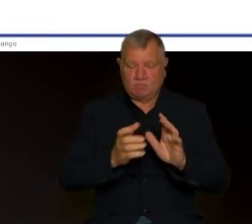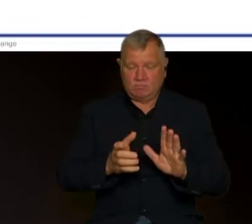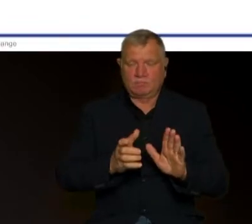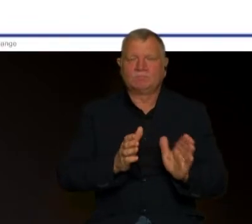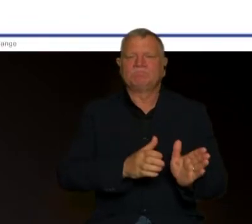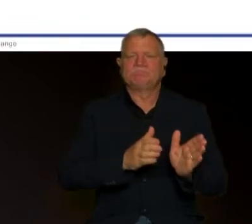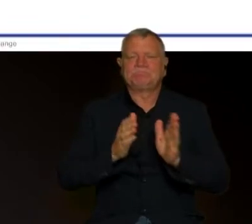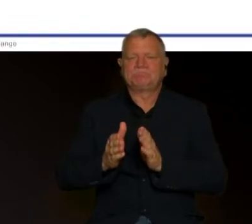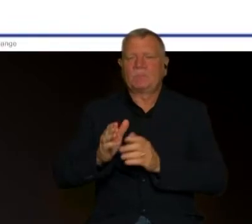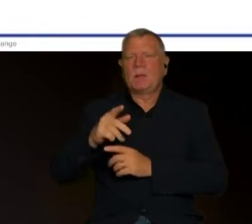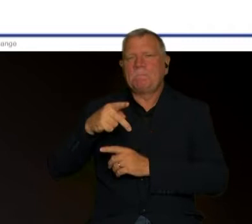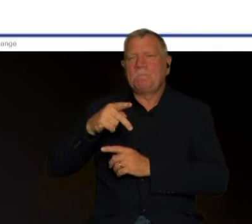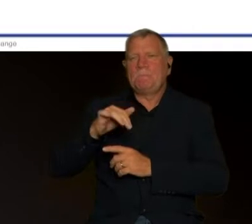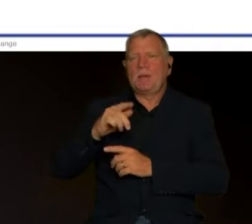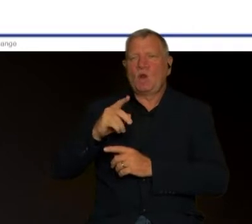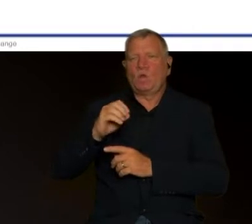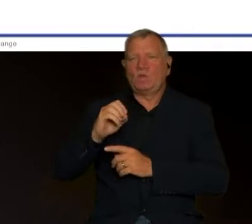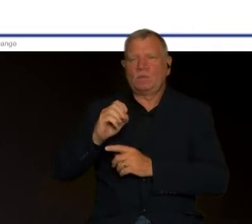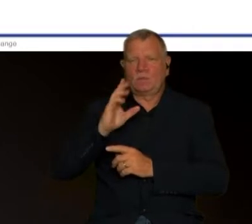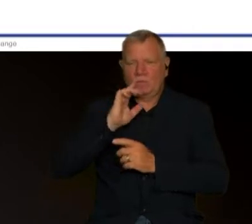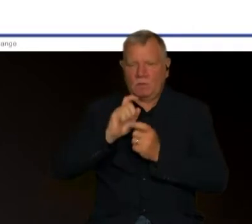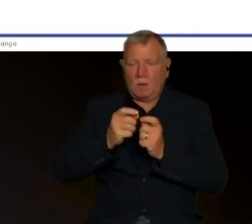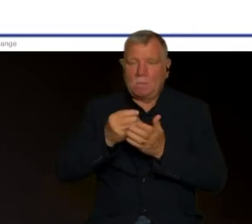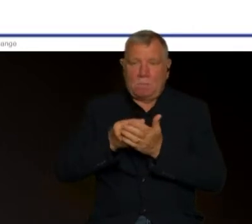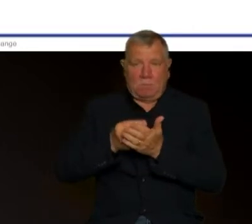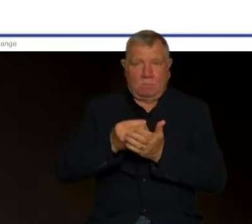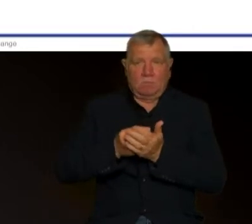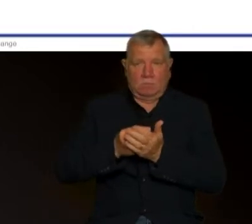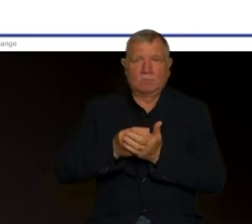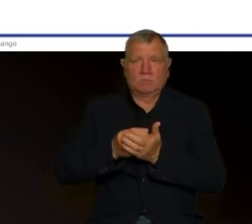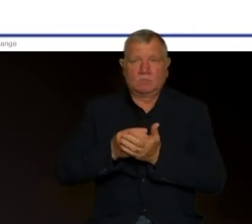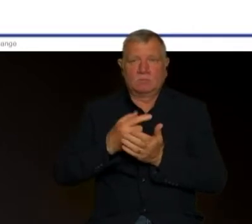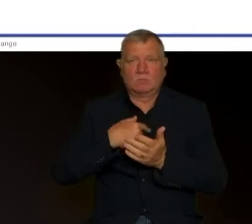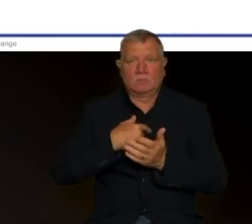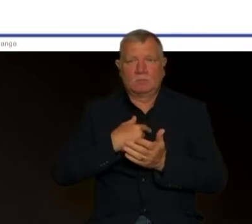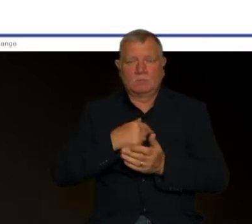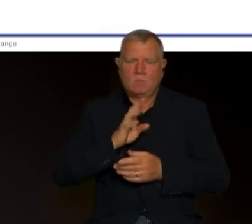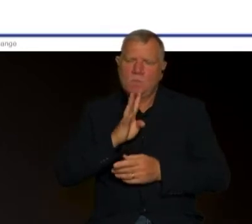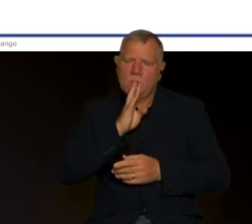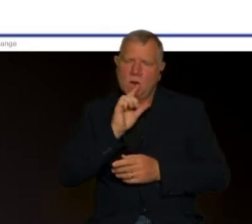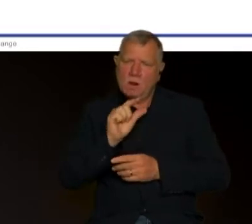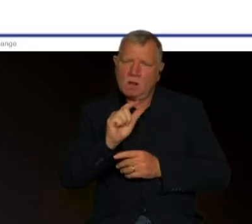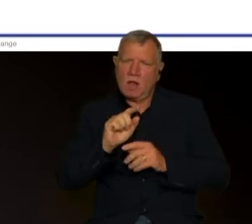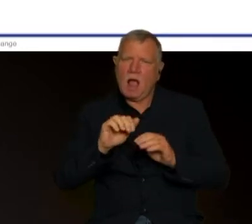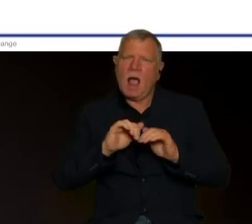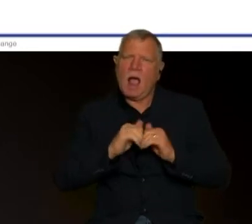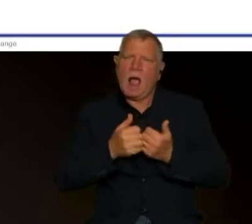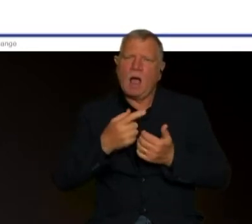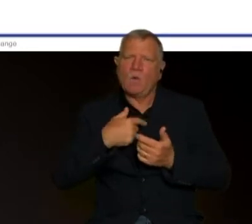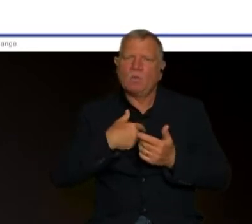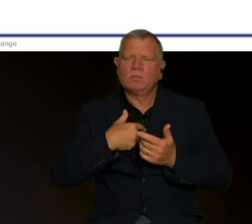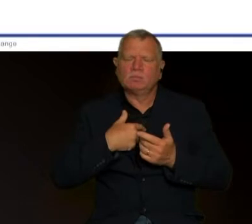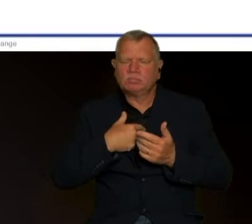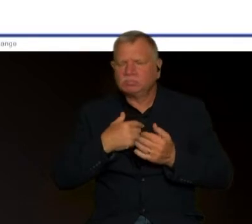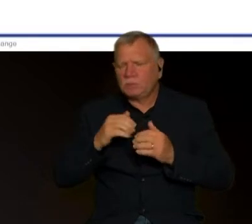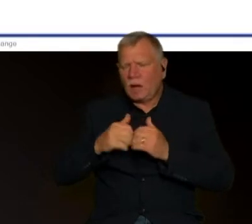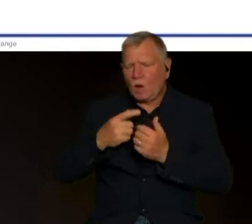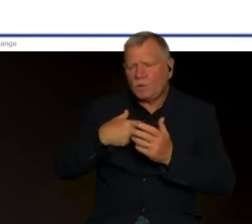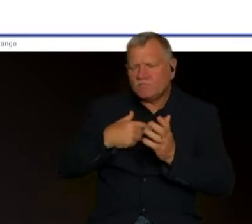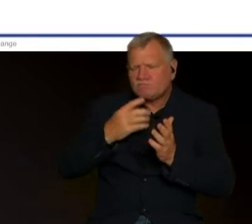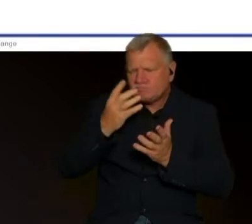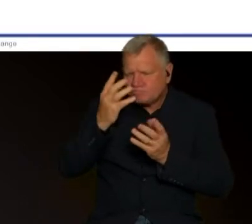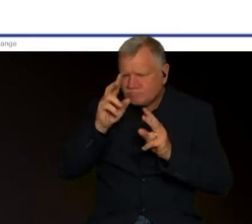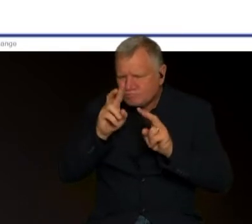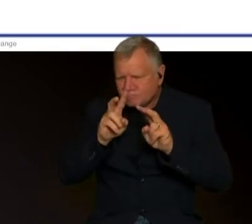of reorganization, and in the pilot plan, some salary adjustments were made. We wanted to talk a bit about what the